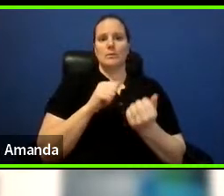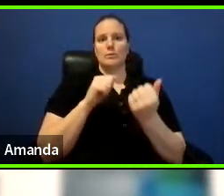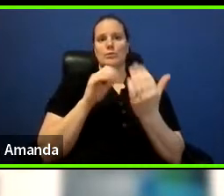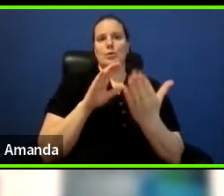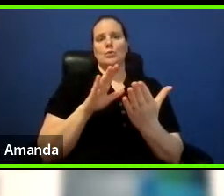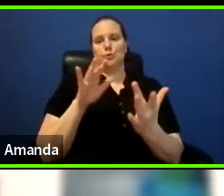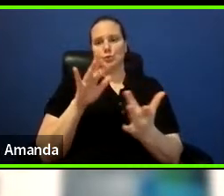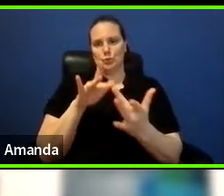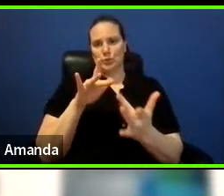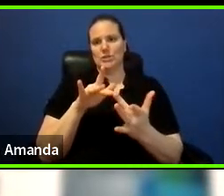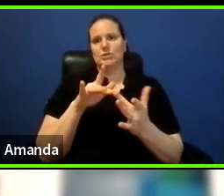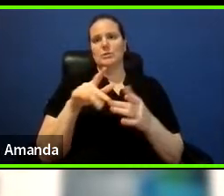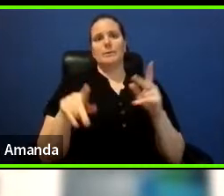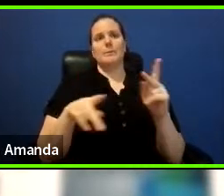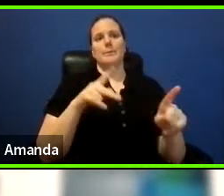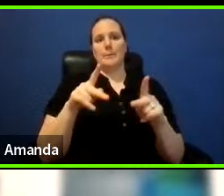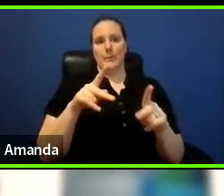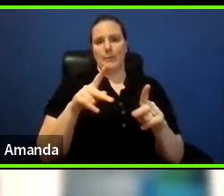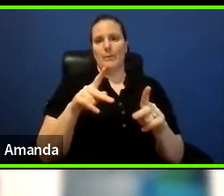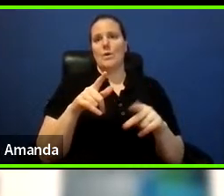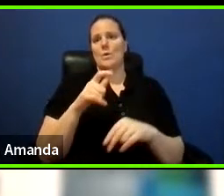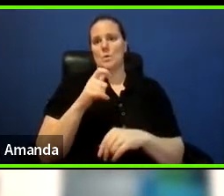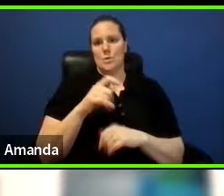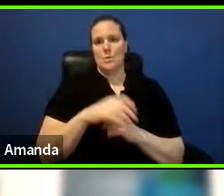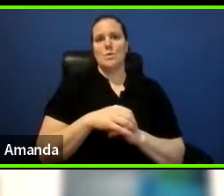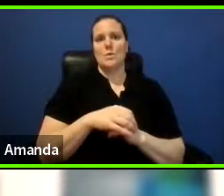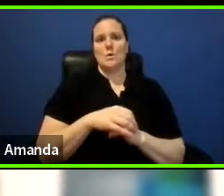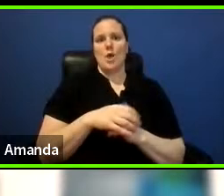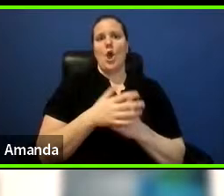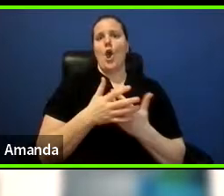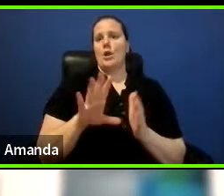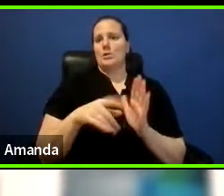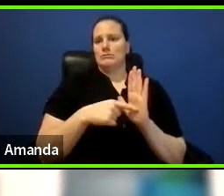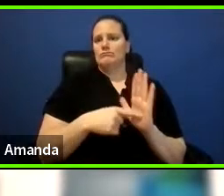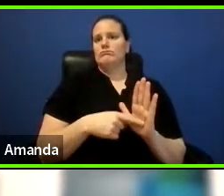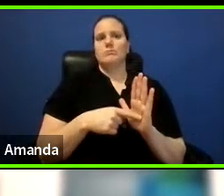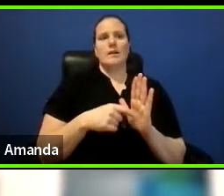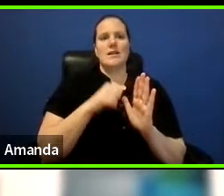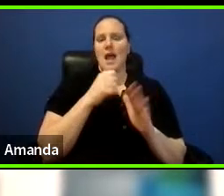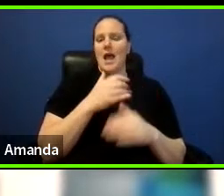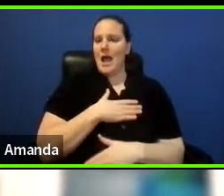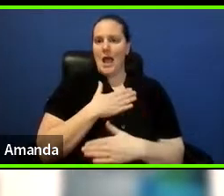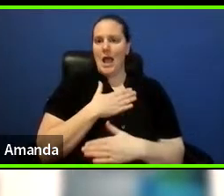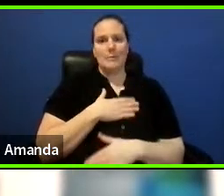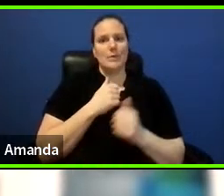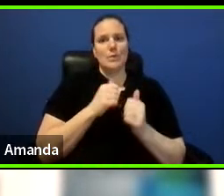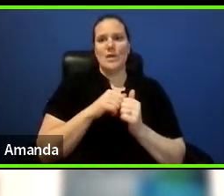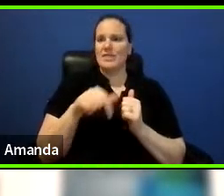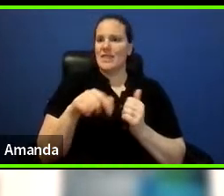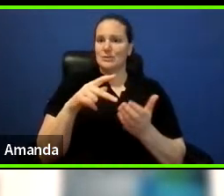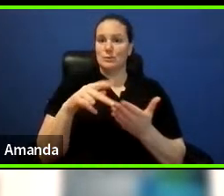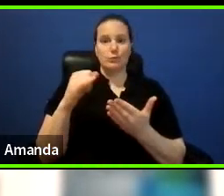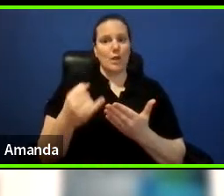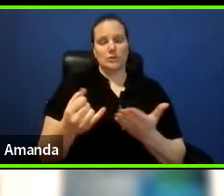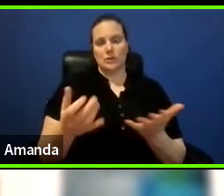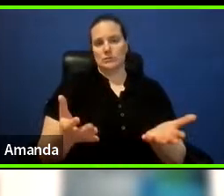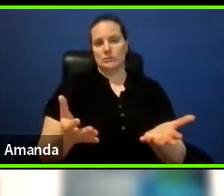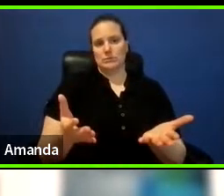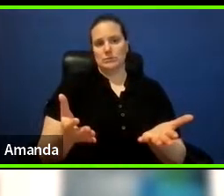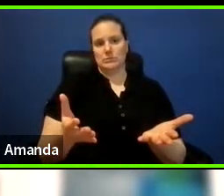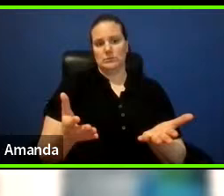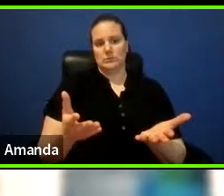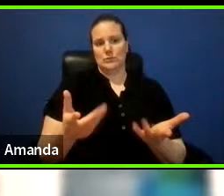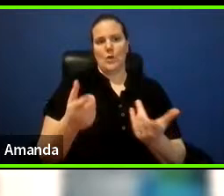reach the people who have already indicated that they're not happy with this project, or are they just